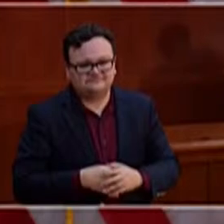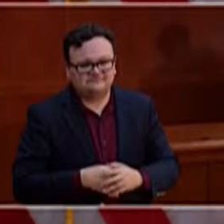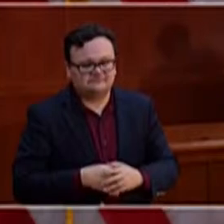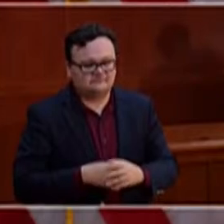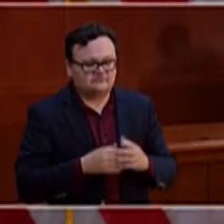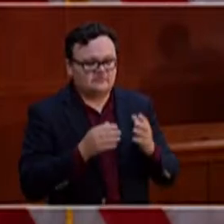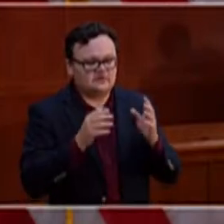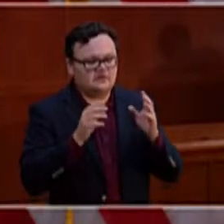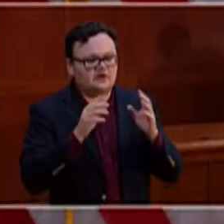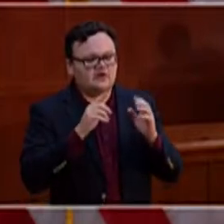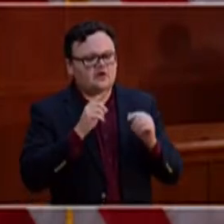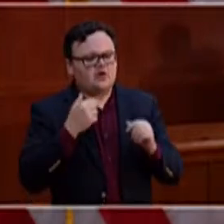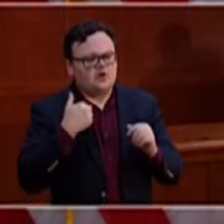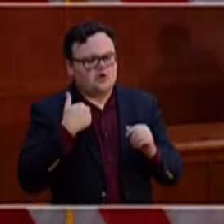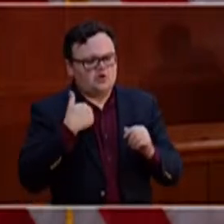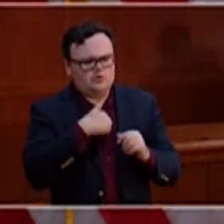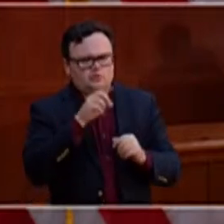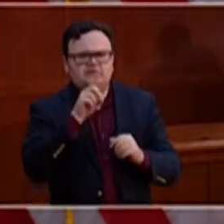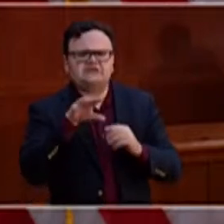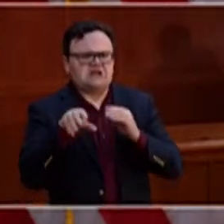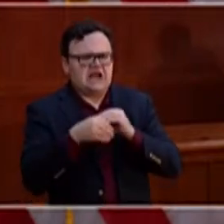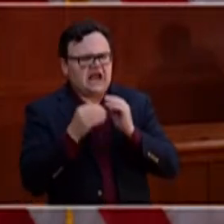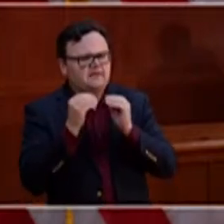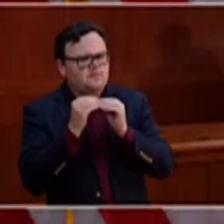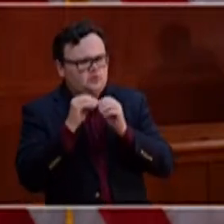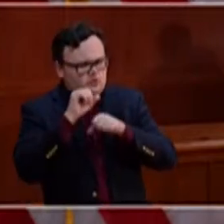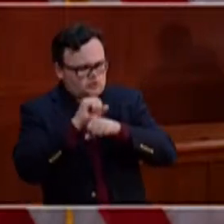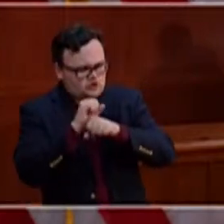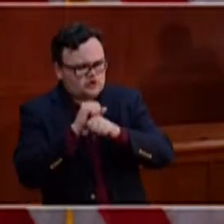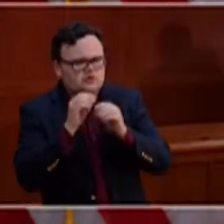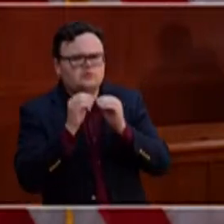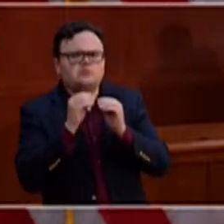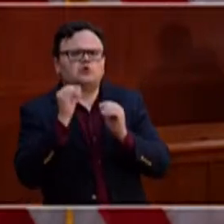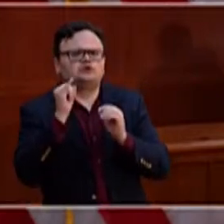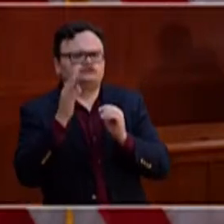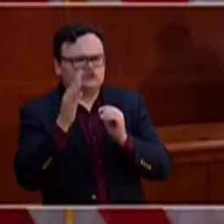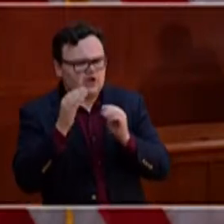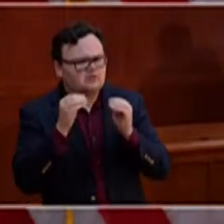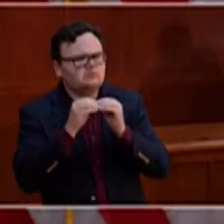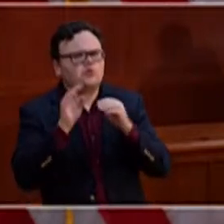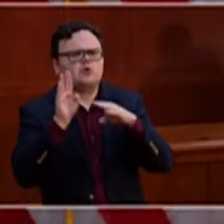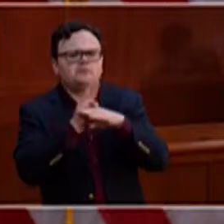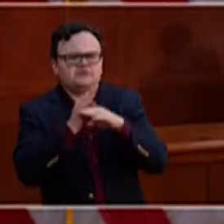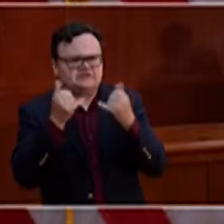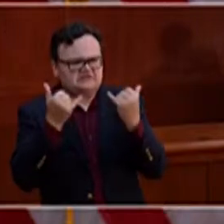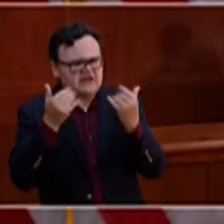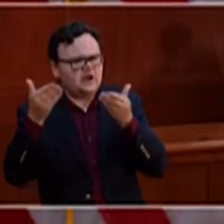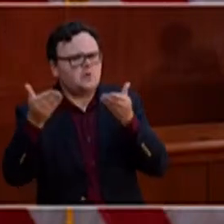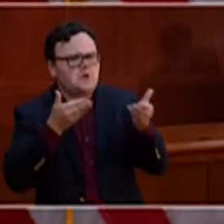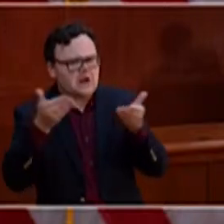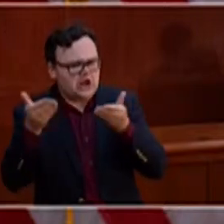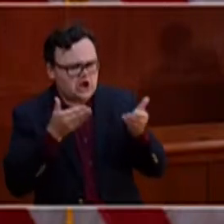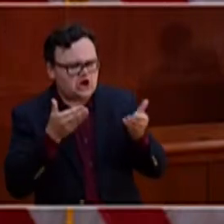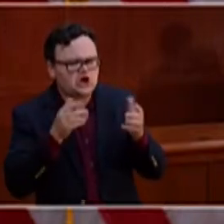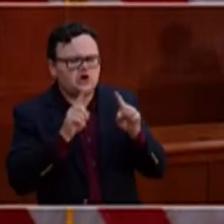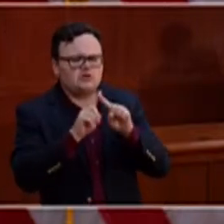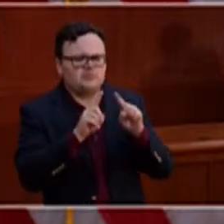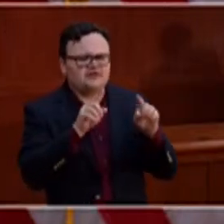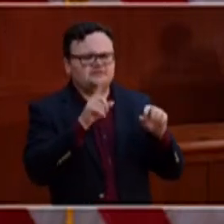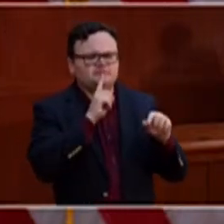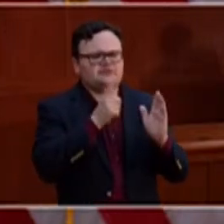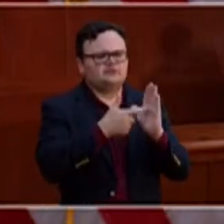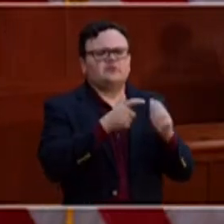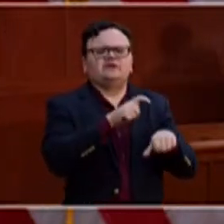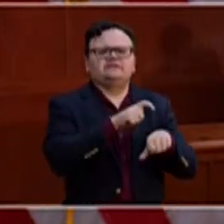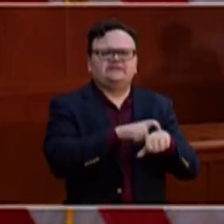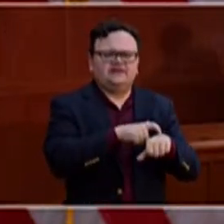people thought we could, but we got a long way to go, and this is going to take some time. And I think people should understand that it's not necessarily just a question